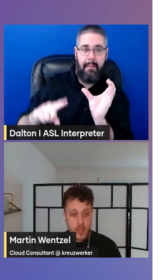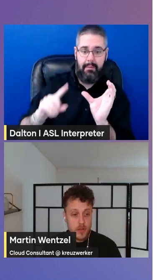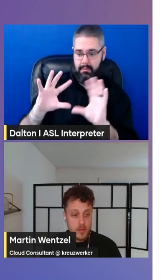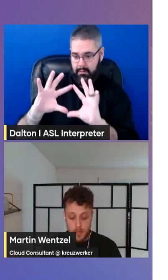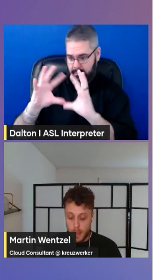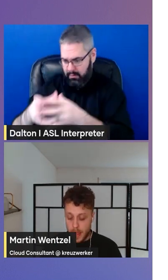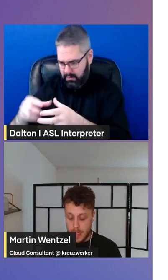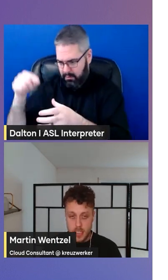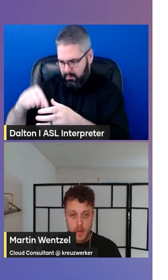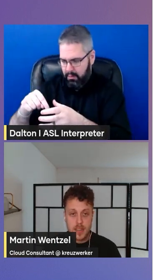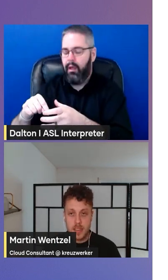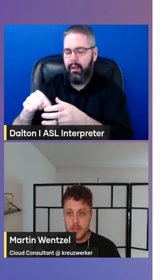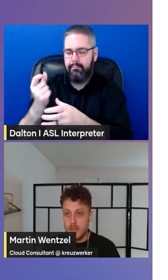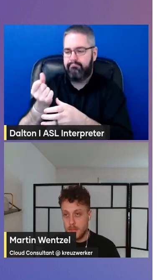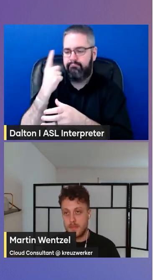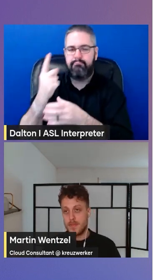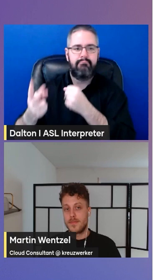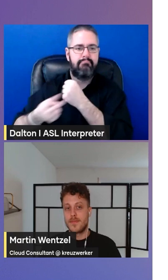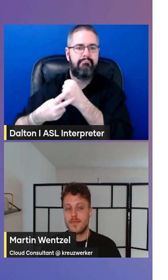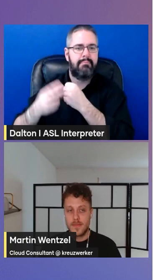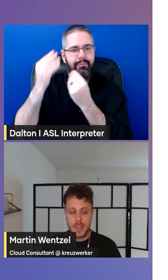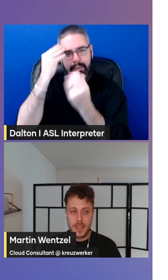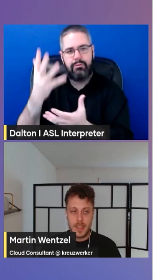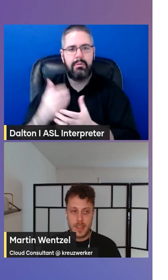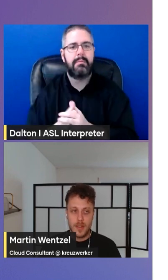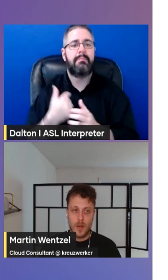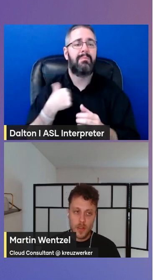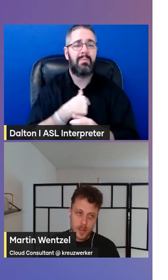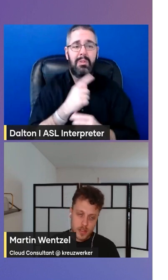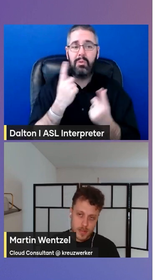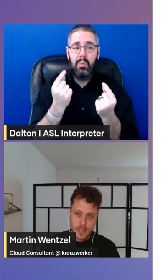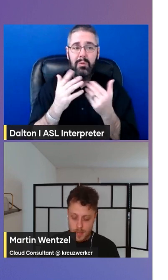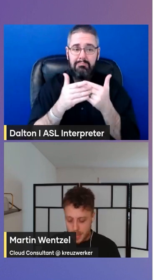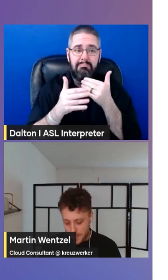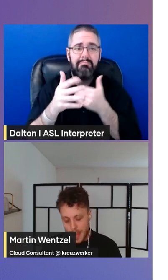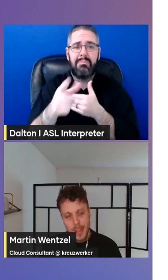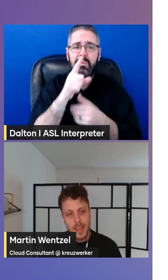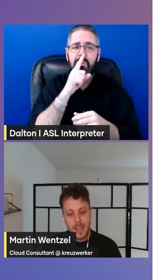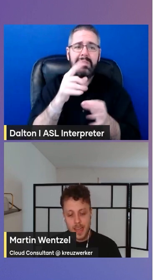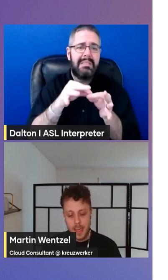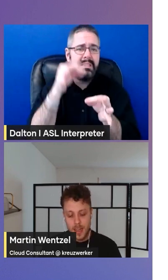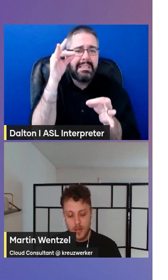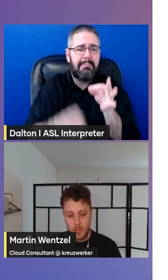And what we do is quite simple, although it's not really simple.